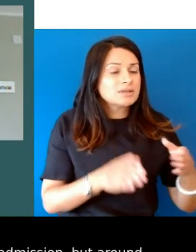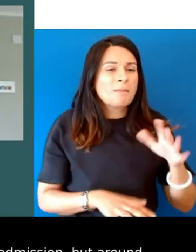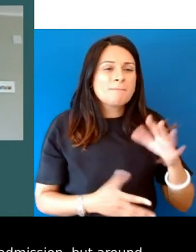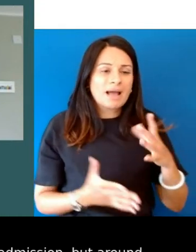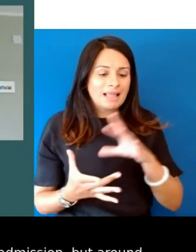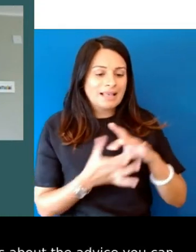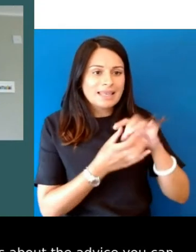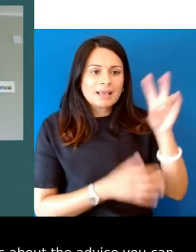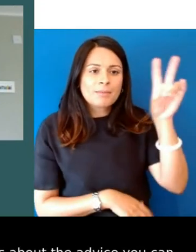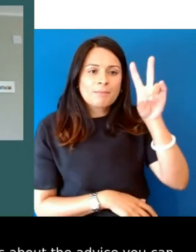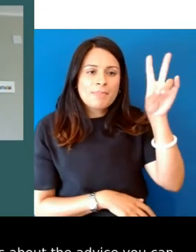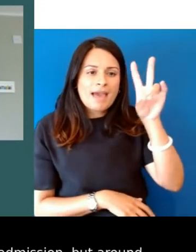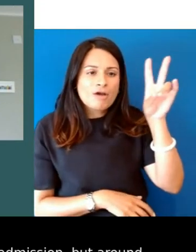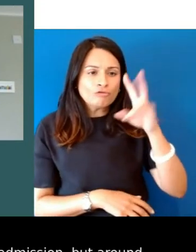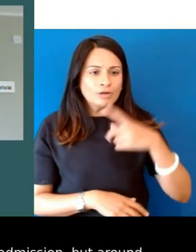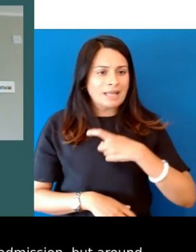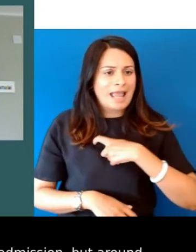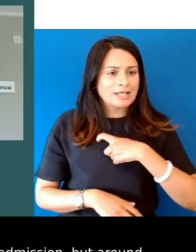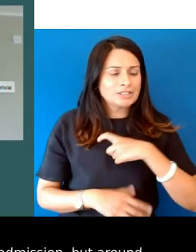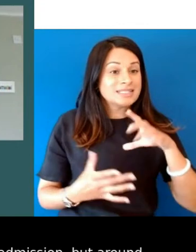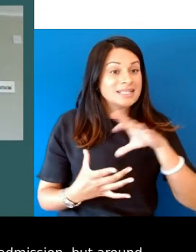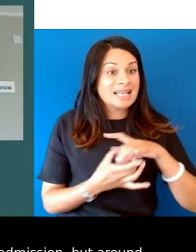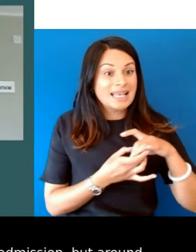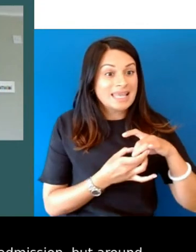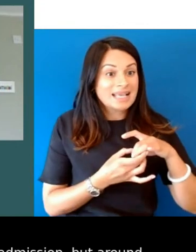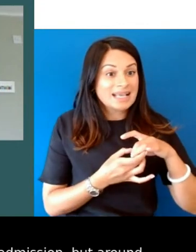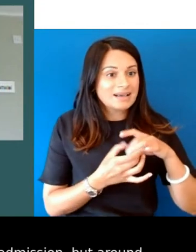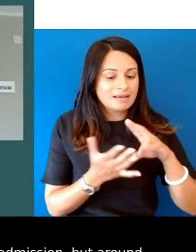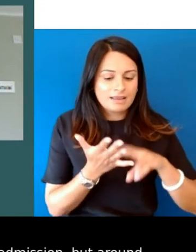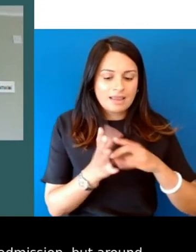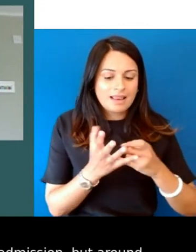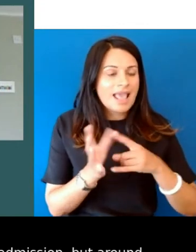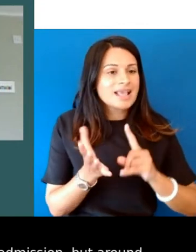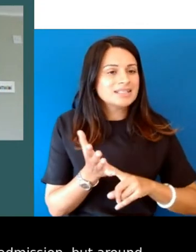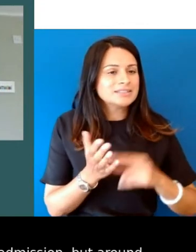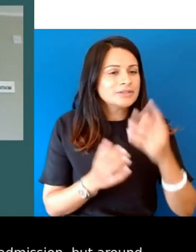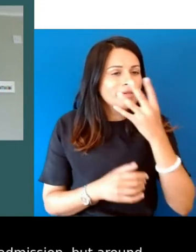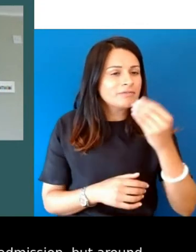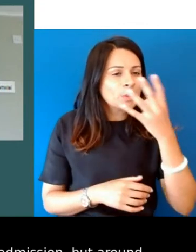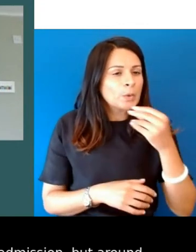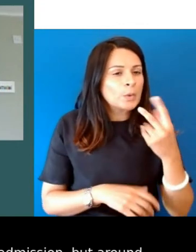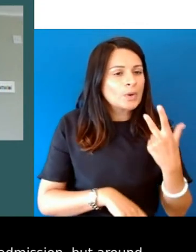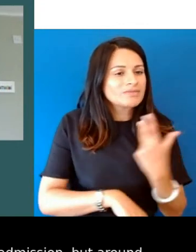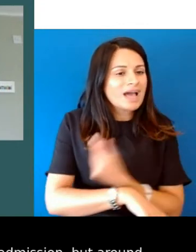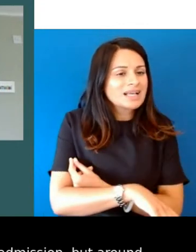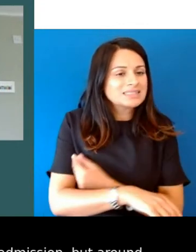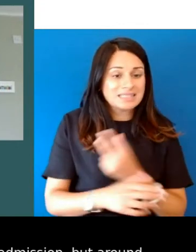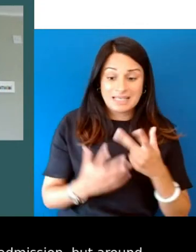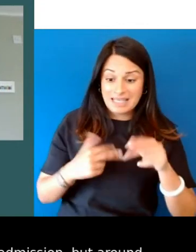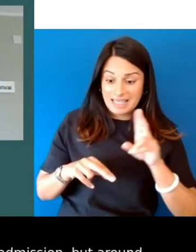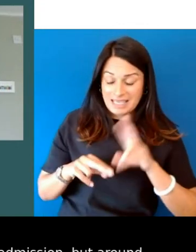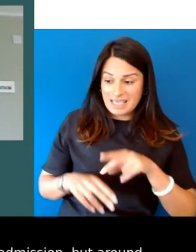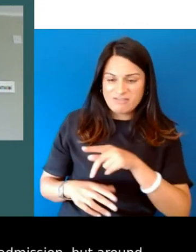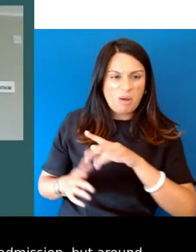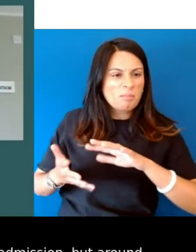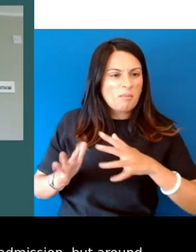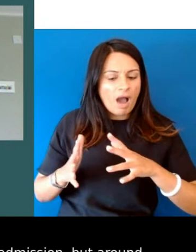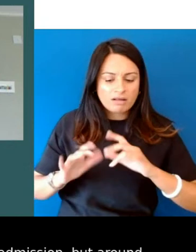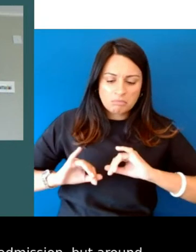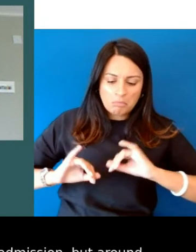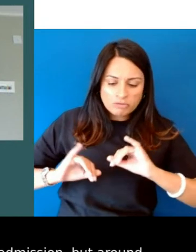nasal flu vaccines they really what what advice would you give to a parent who has a child with a mild to moderate egg